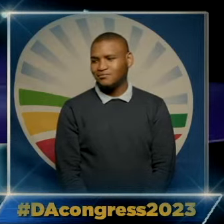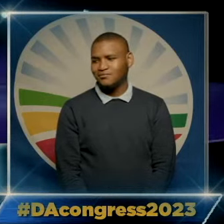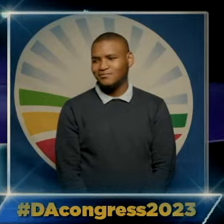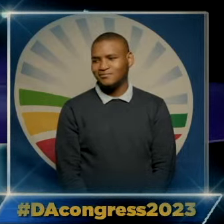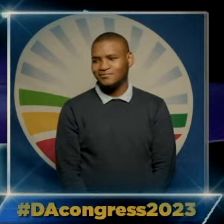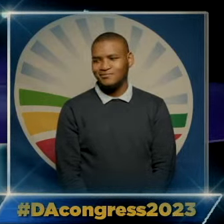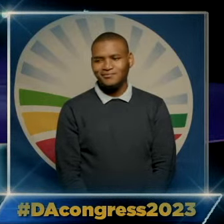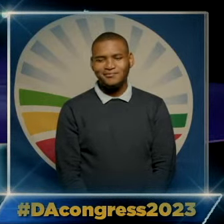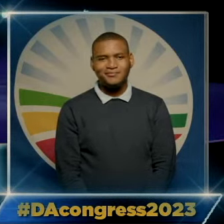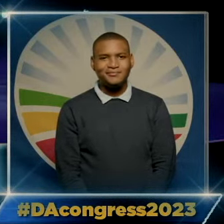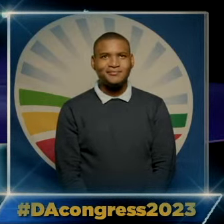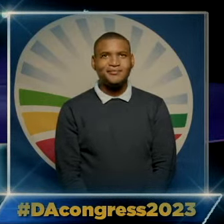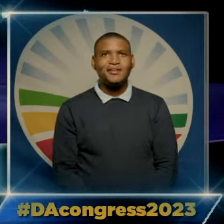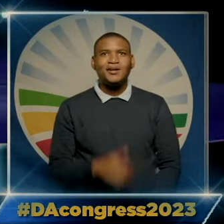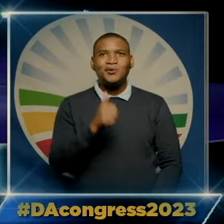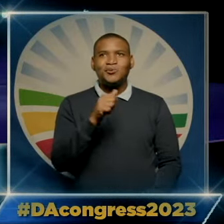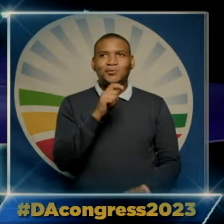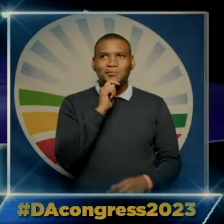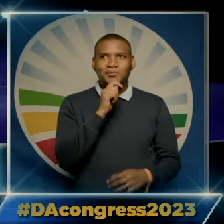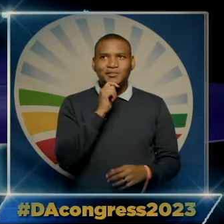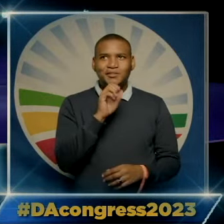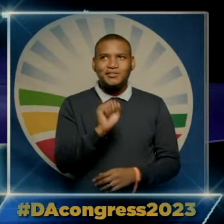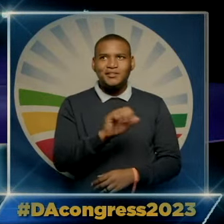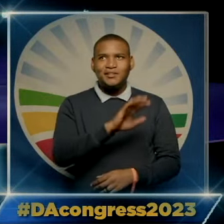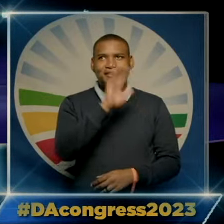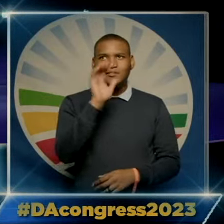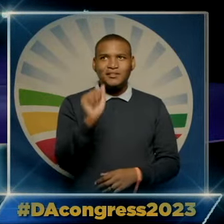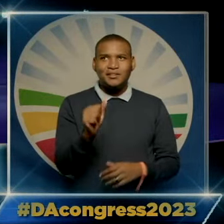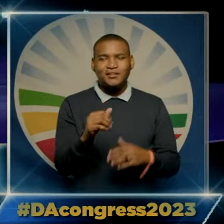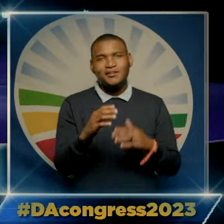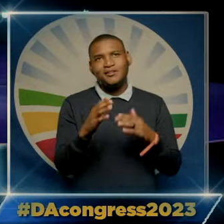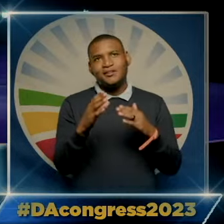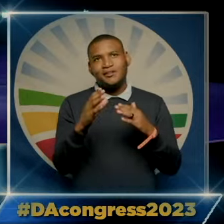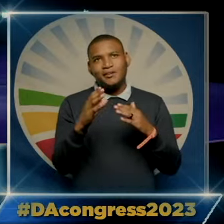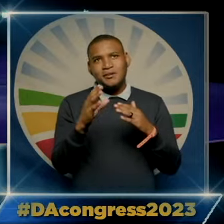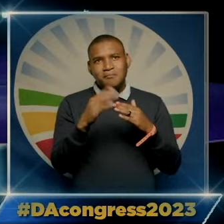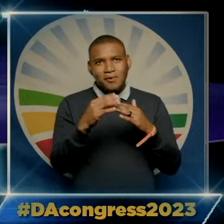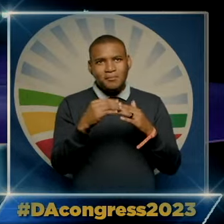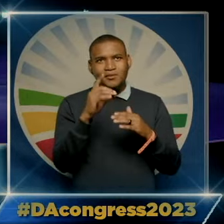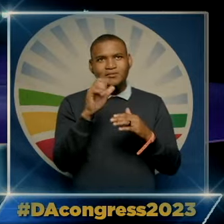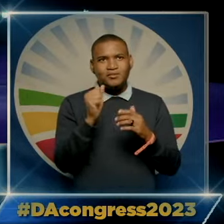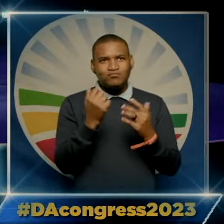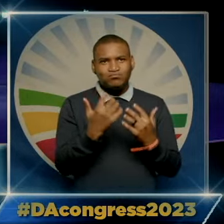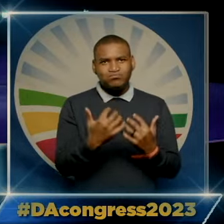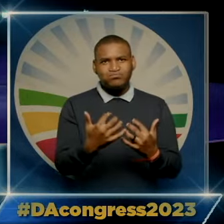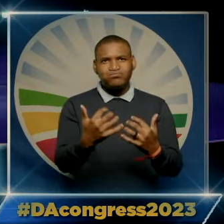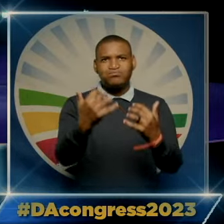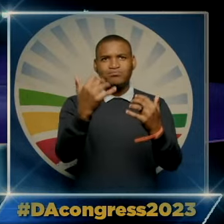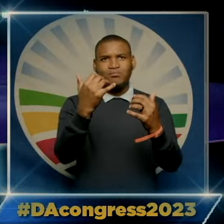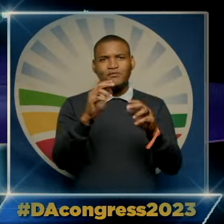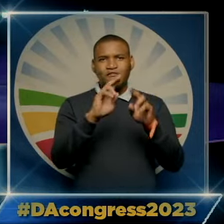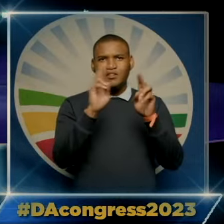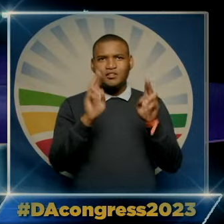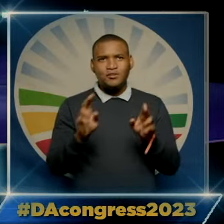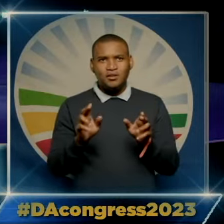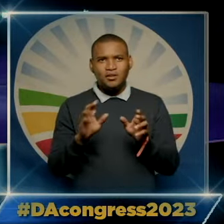Good morning, South Africa and delegates at the Democratic Alliance Federal